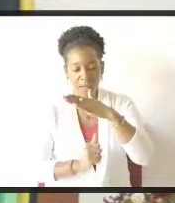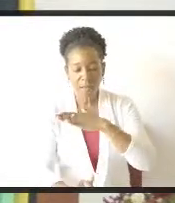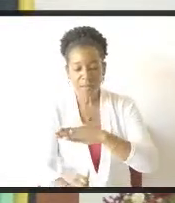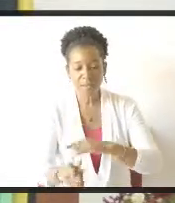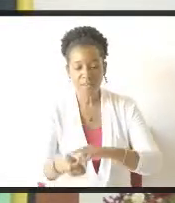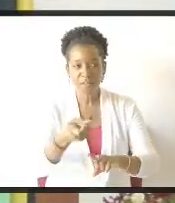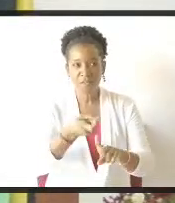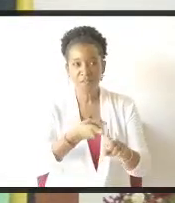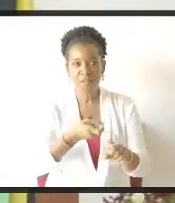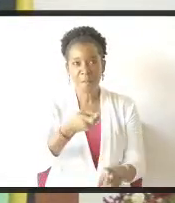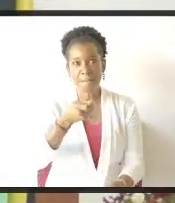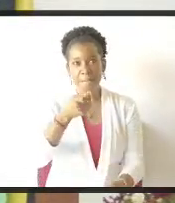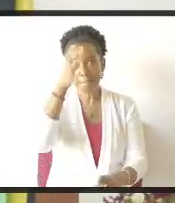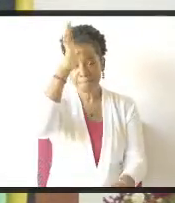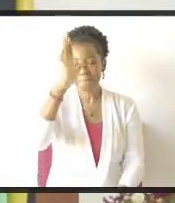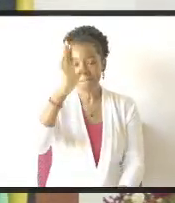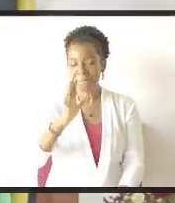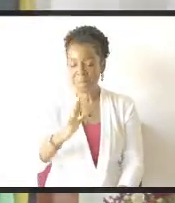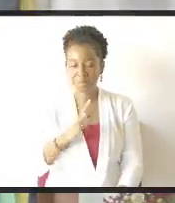but we can't hide from You.